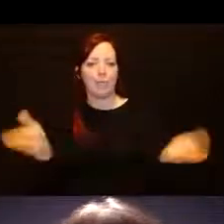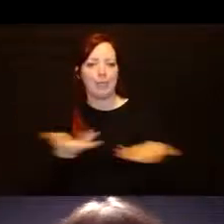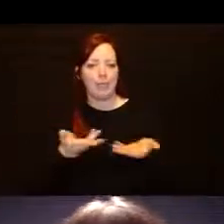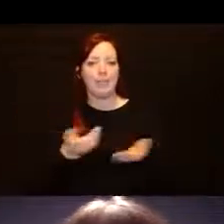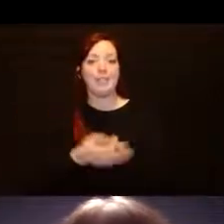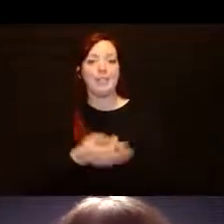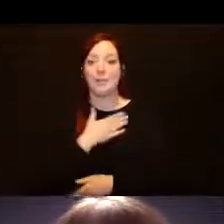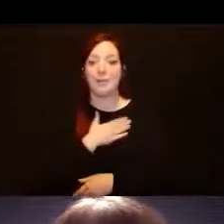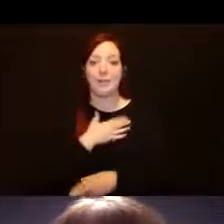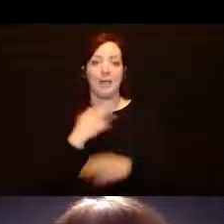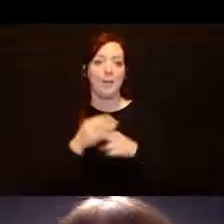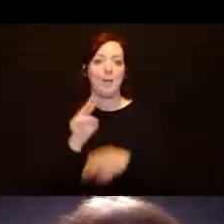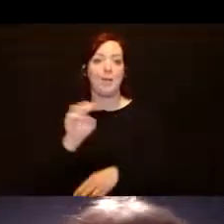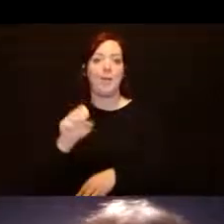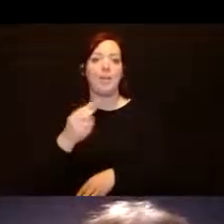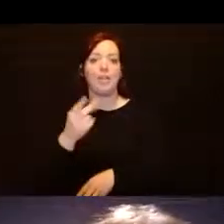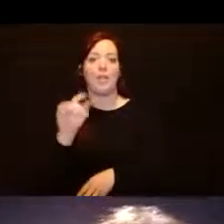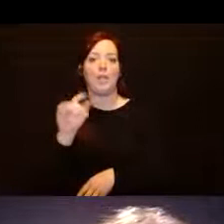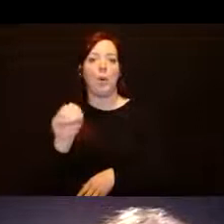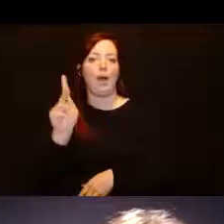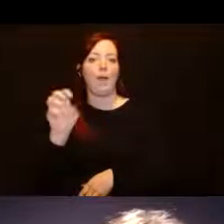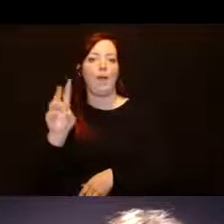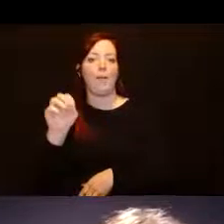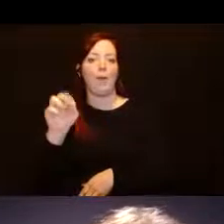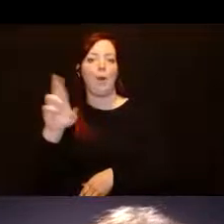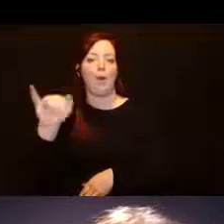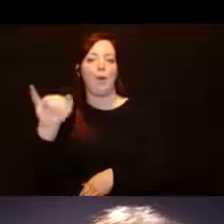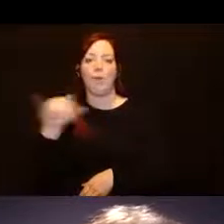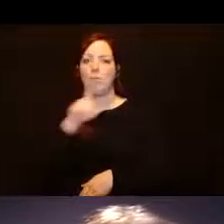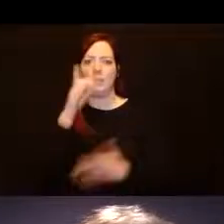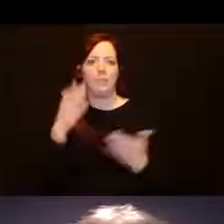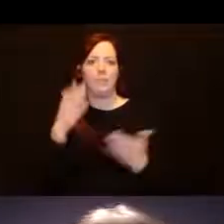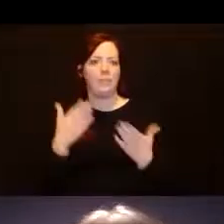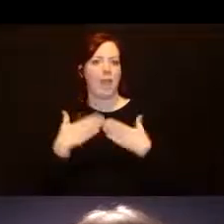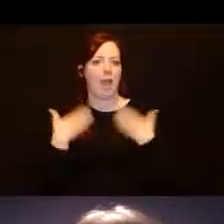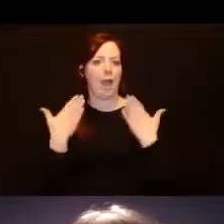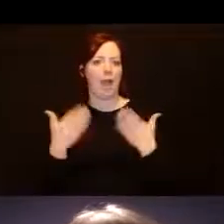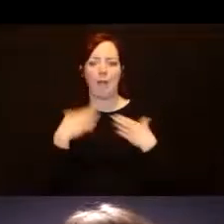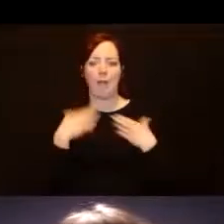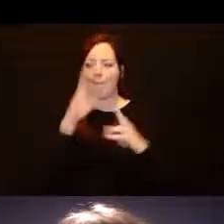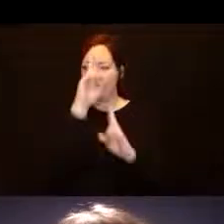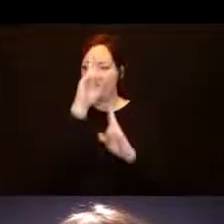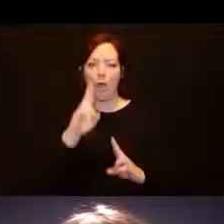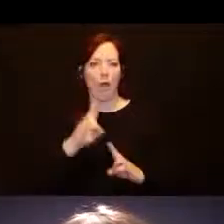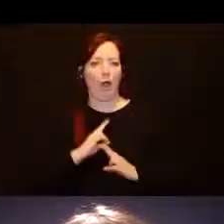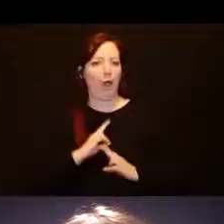very happy and honored to be here and to give this